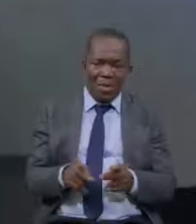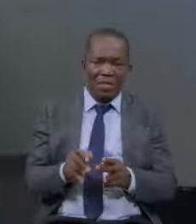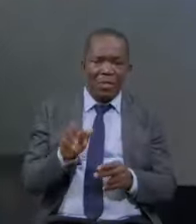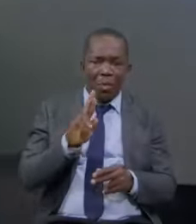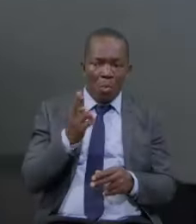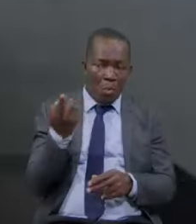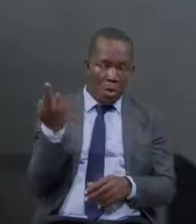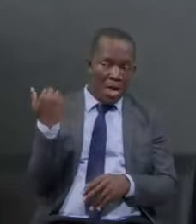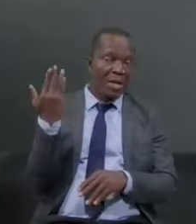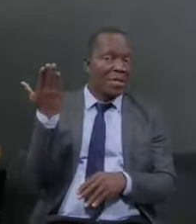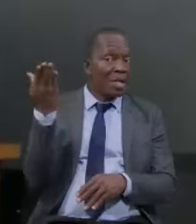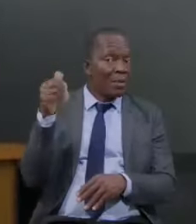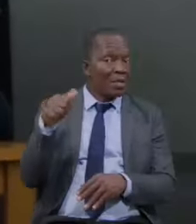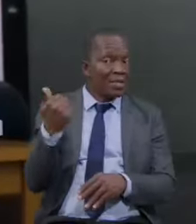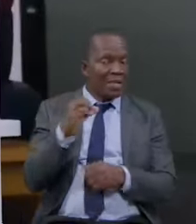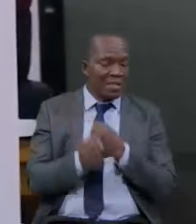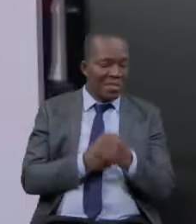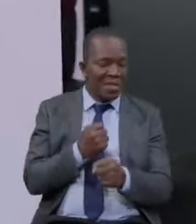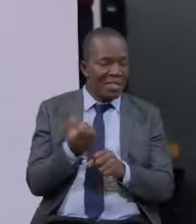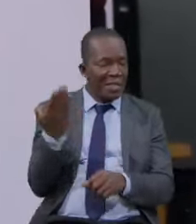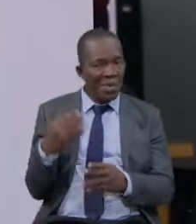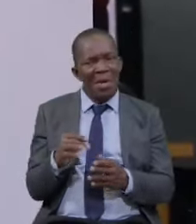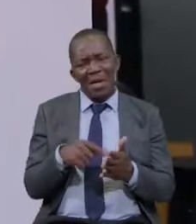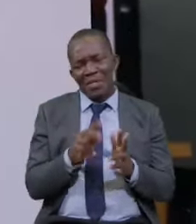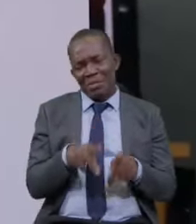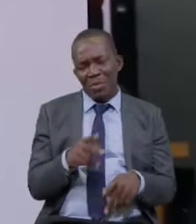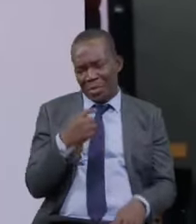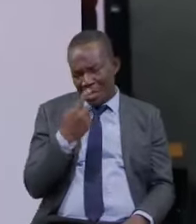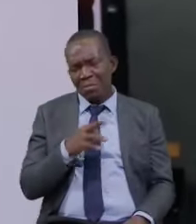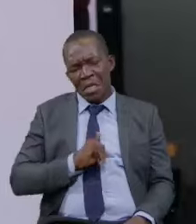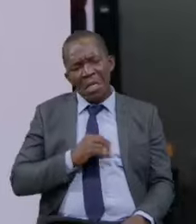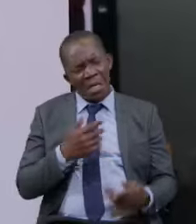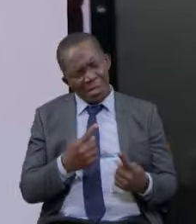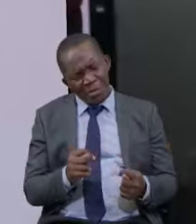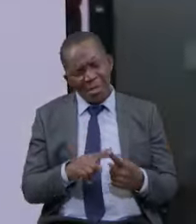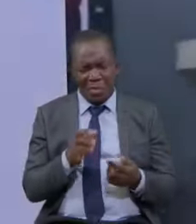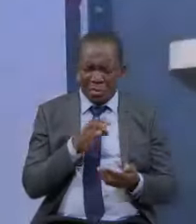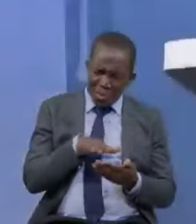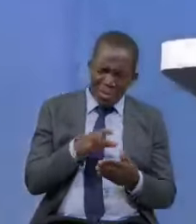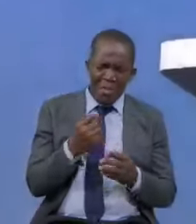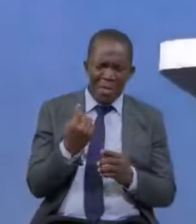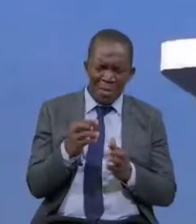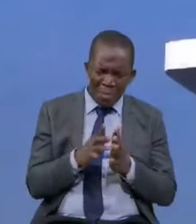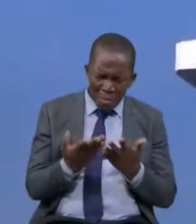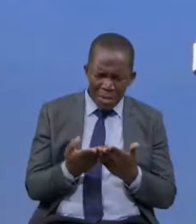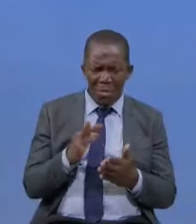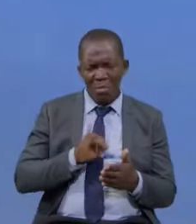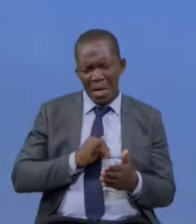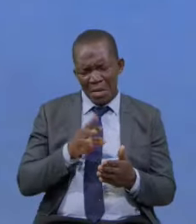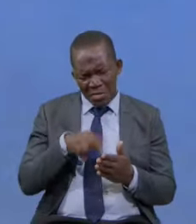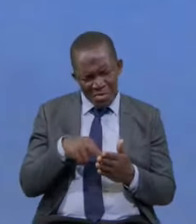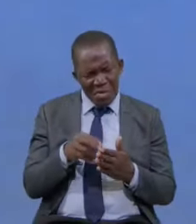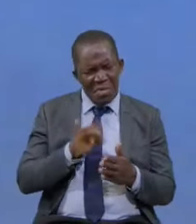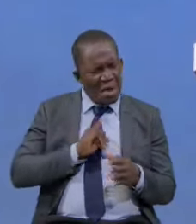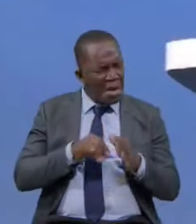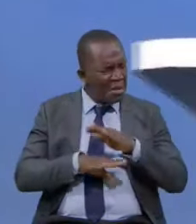the Bible and I try to study, but you know, all that I read, I get nothing from there. You're not reading it right,